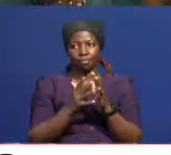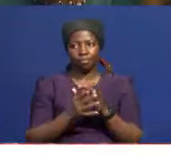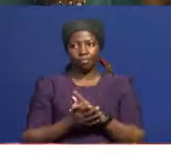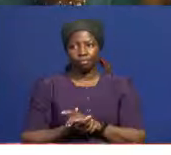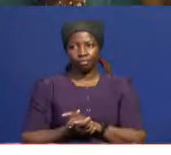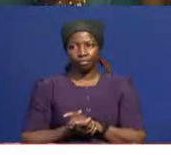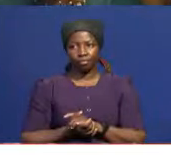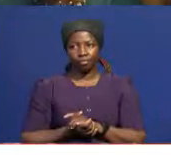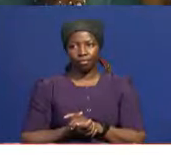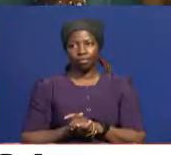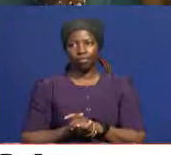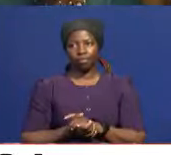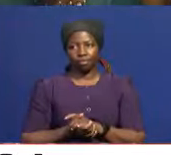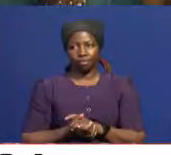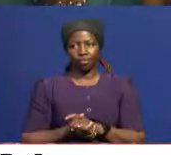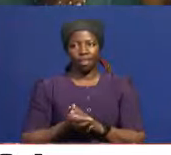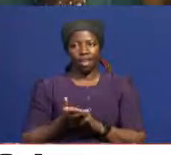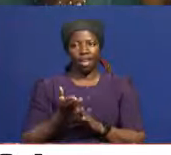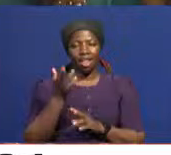Mind you,